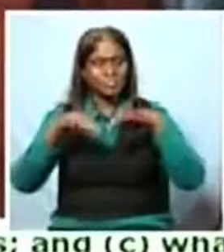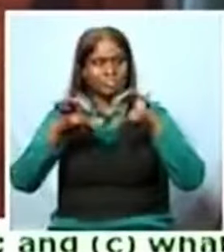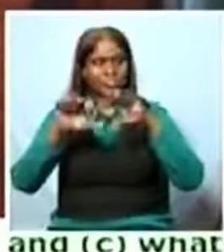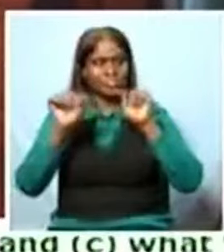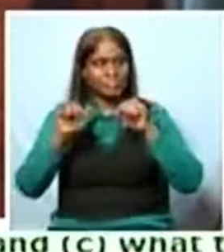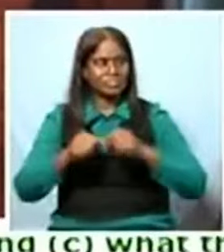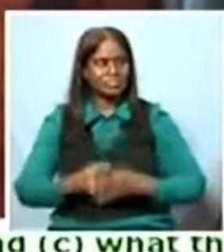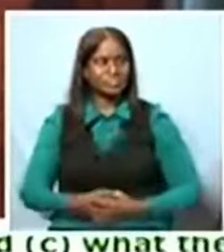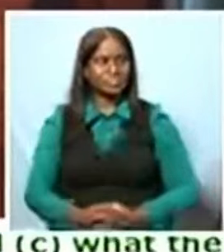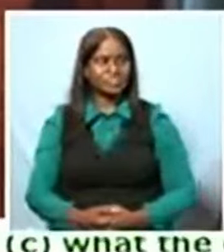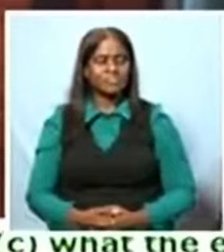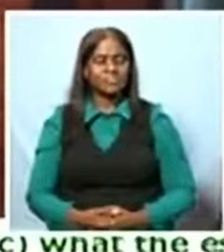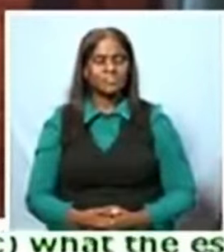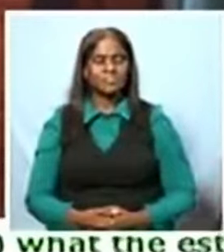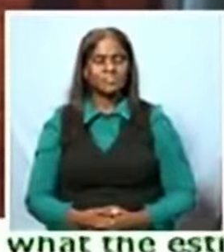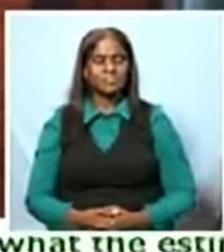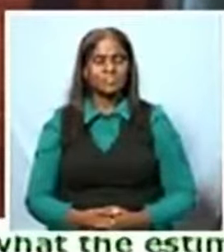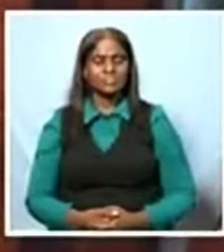progress.